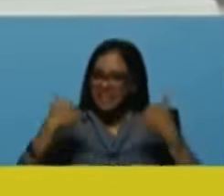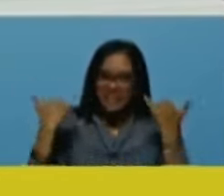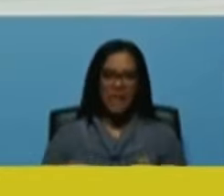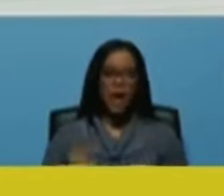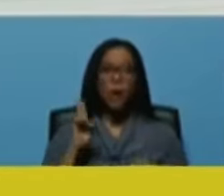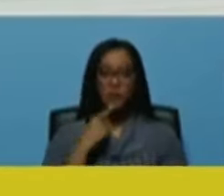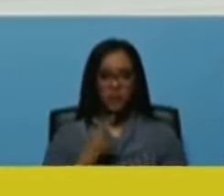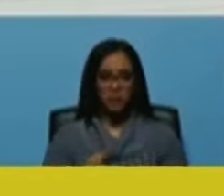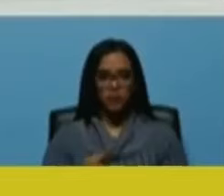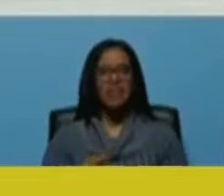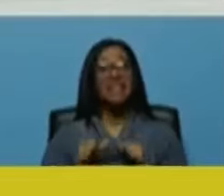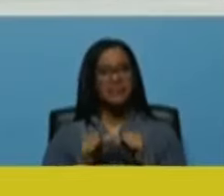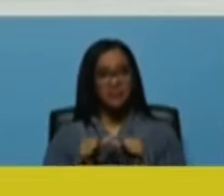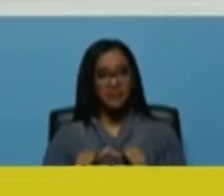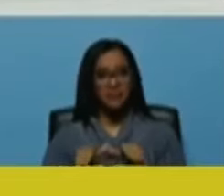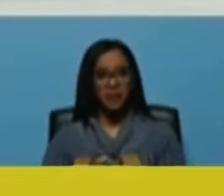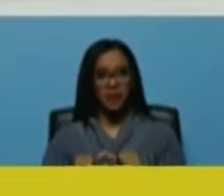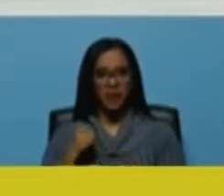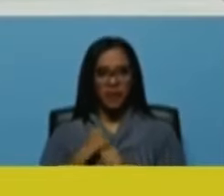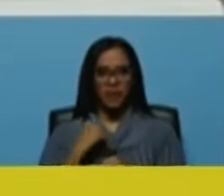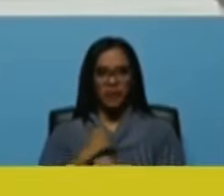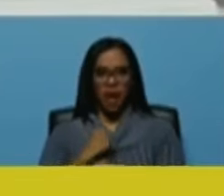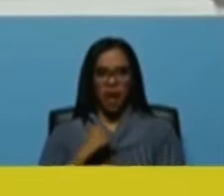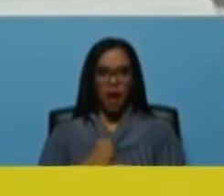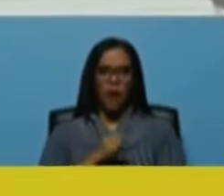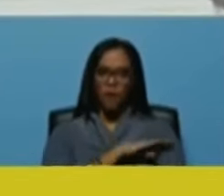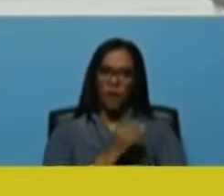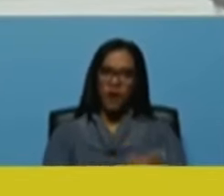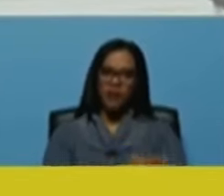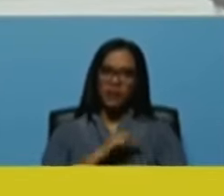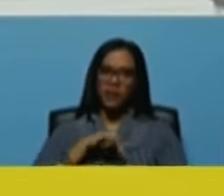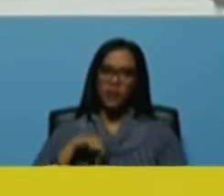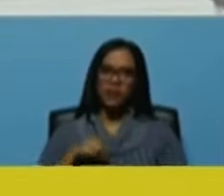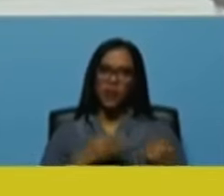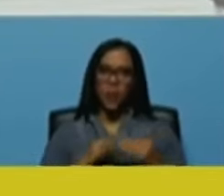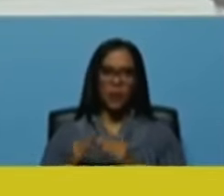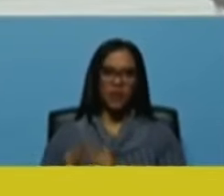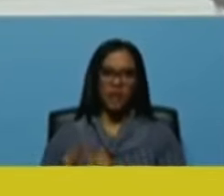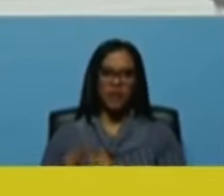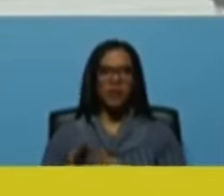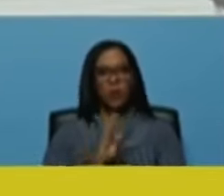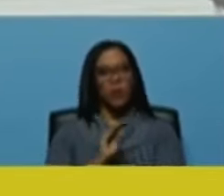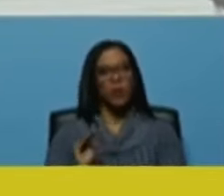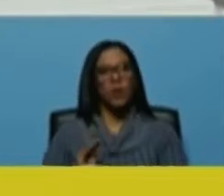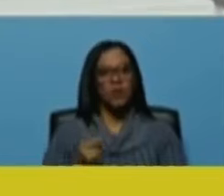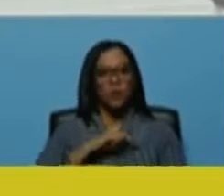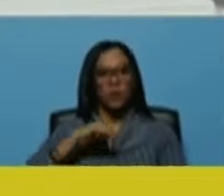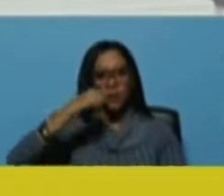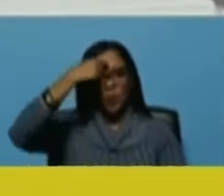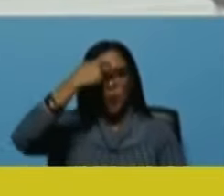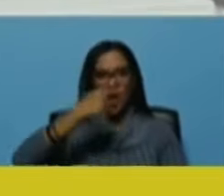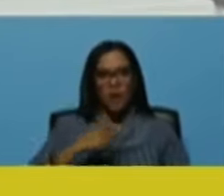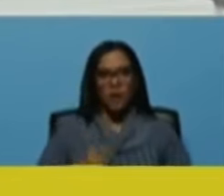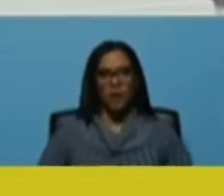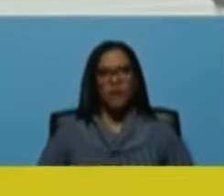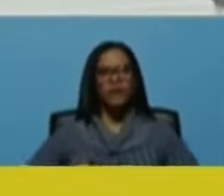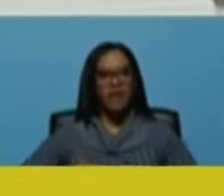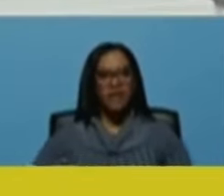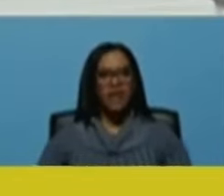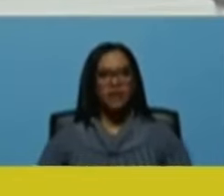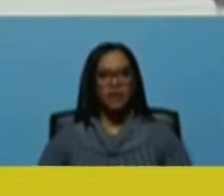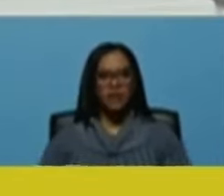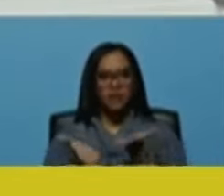immediately. And we will continue with this work, with this hard work in our communities, protecting our people, supplying